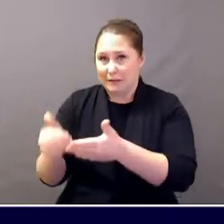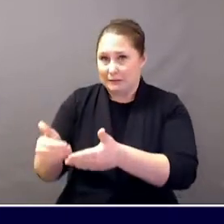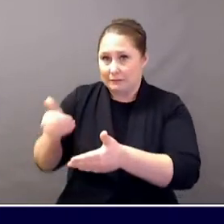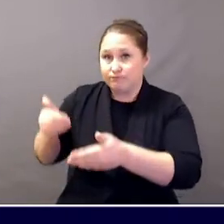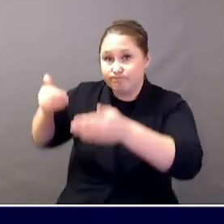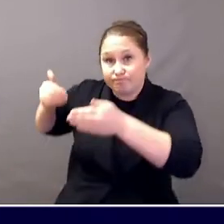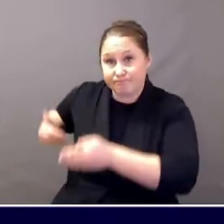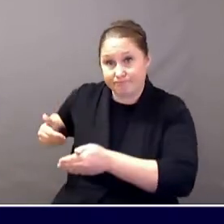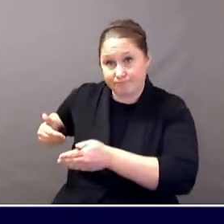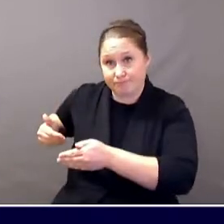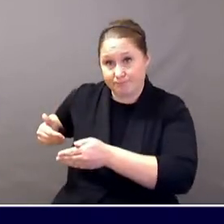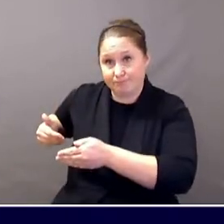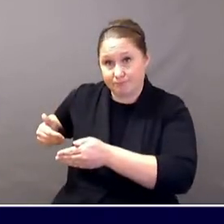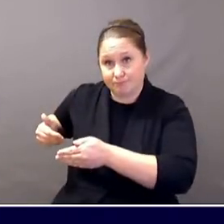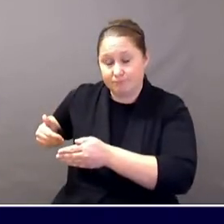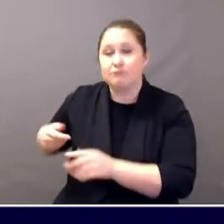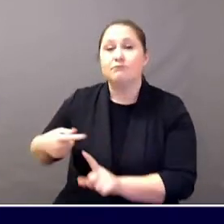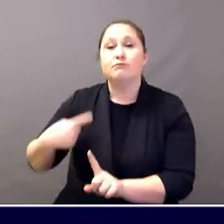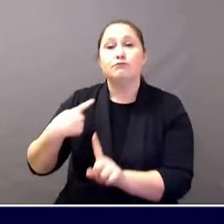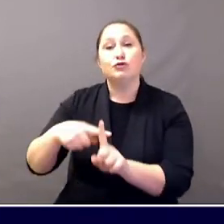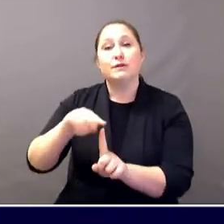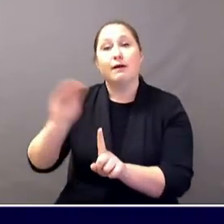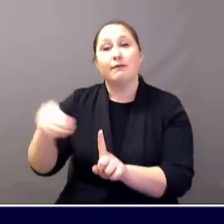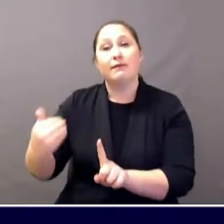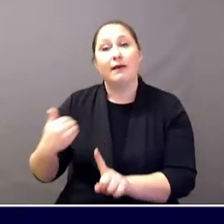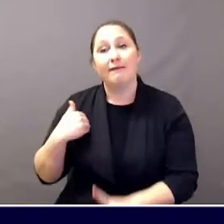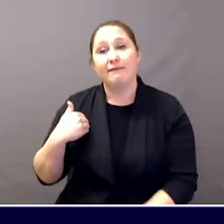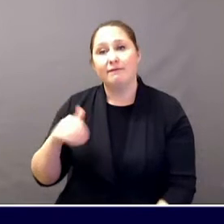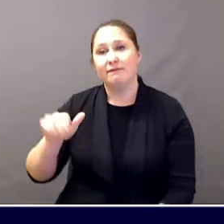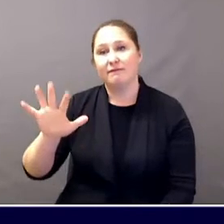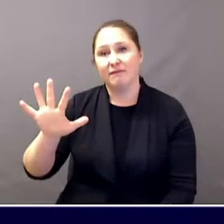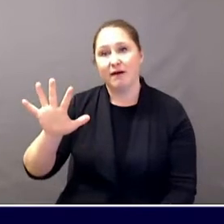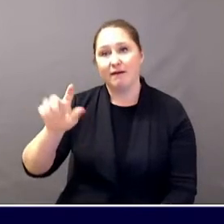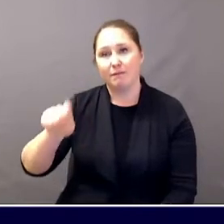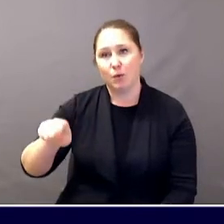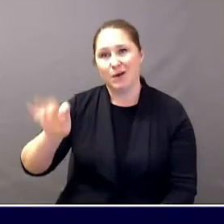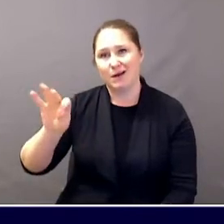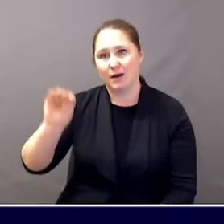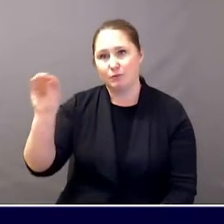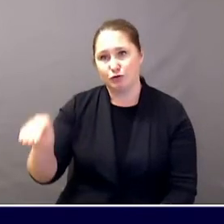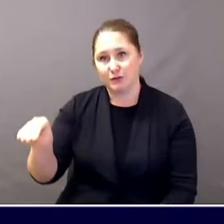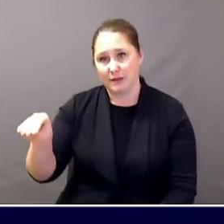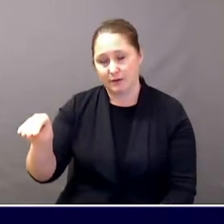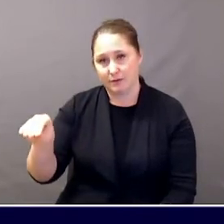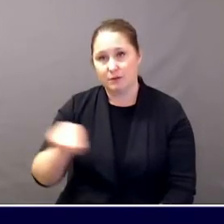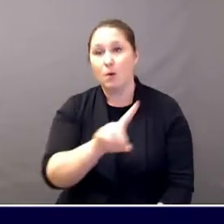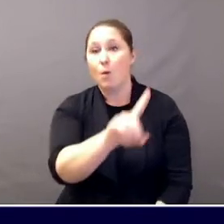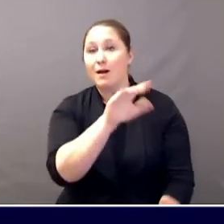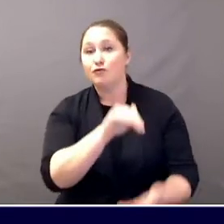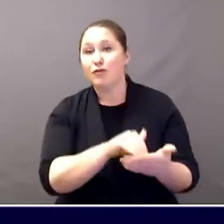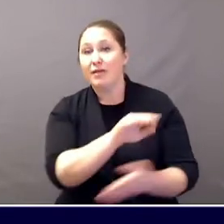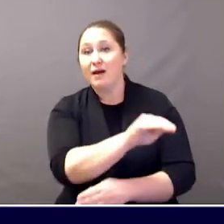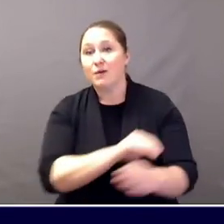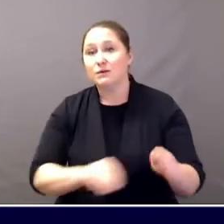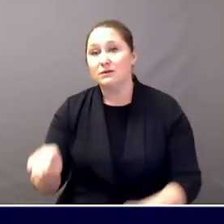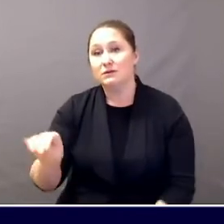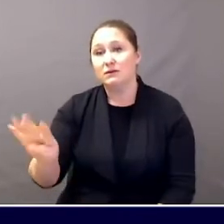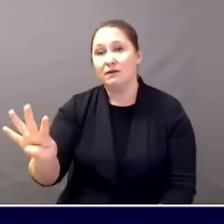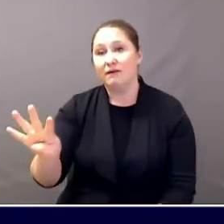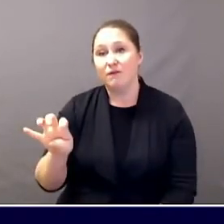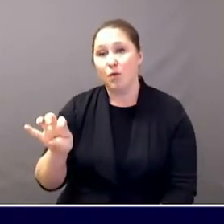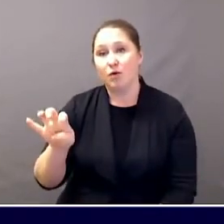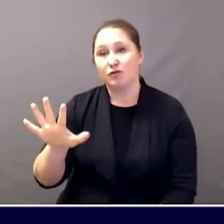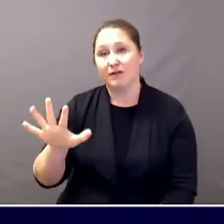the positivity rate in Maine was 5.9%, and the testing volume was only